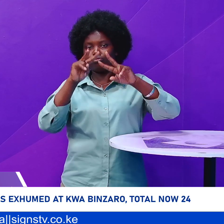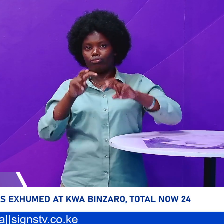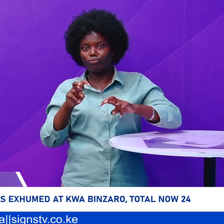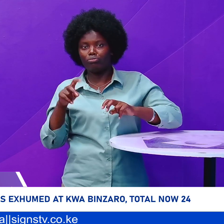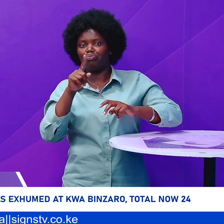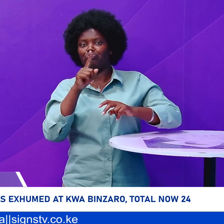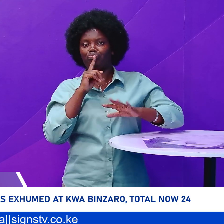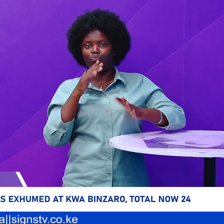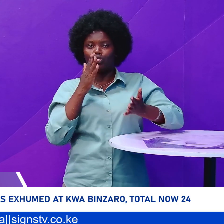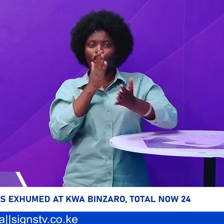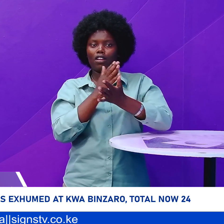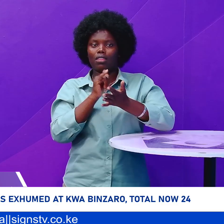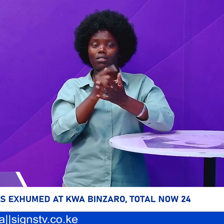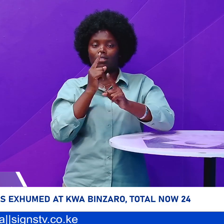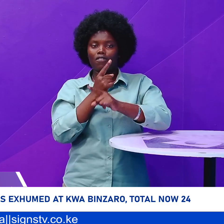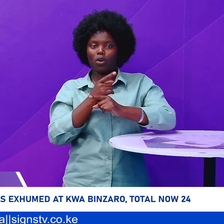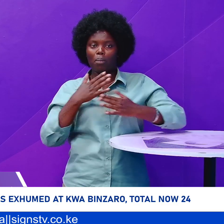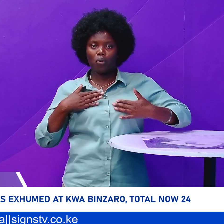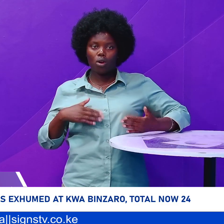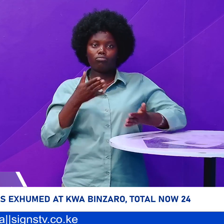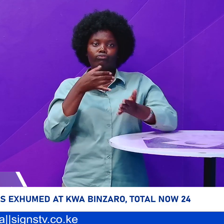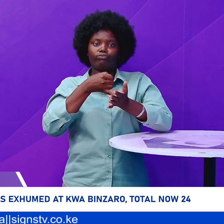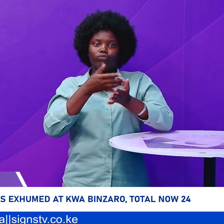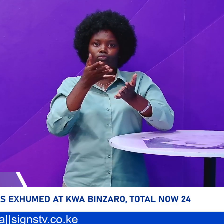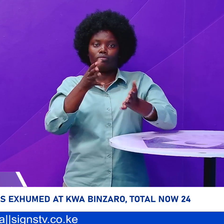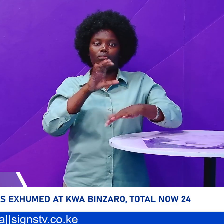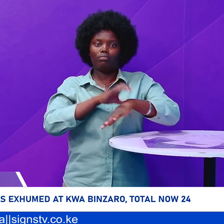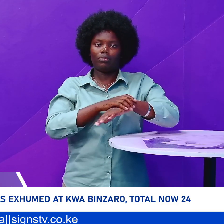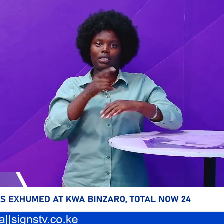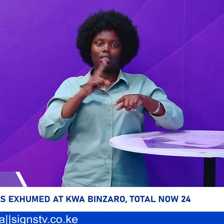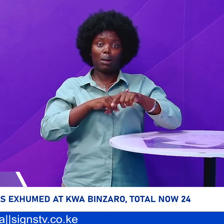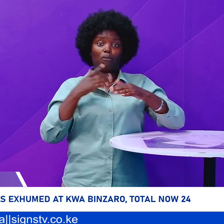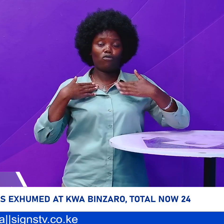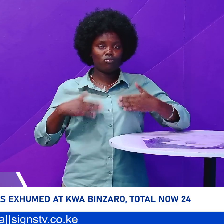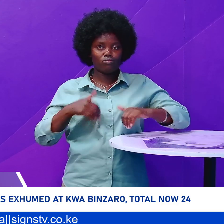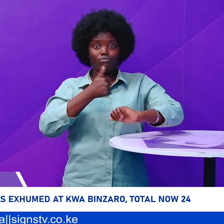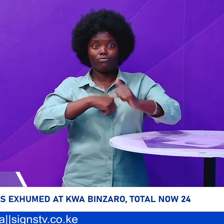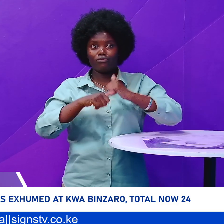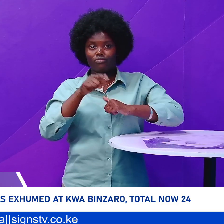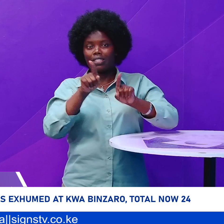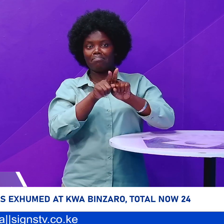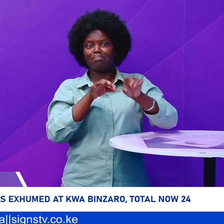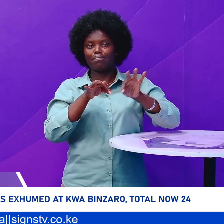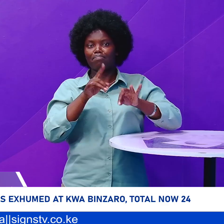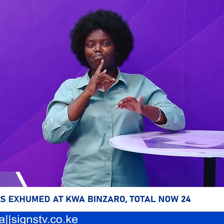Government pathologist Dr. Richard Njoroge confirmed that several body parts